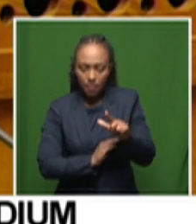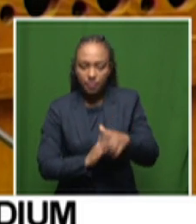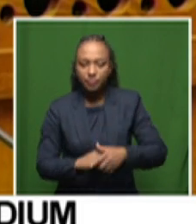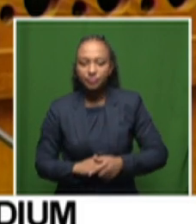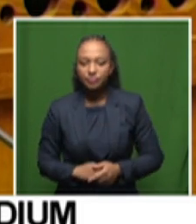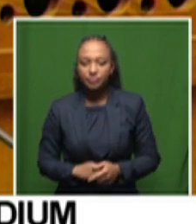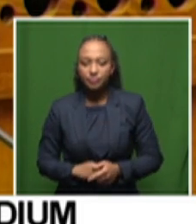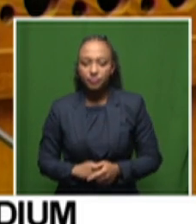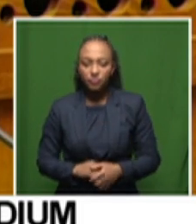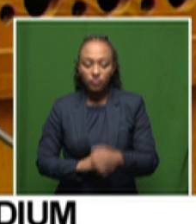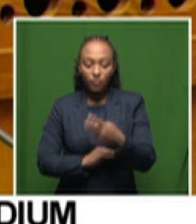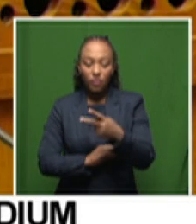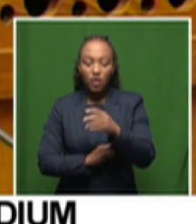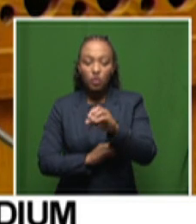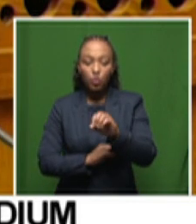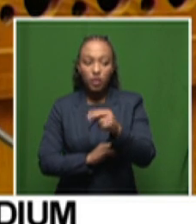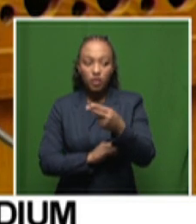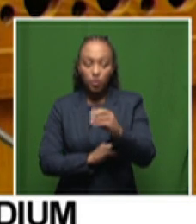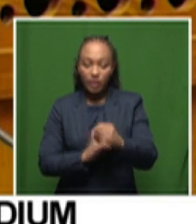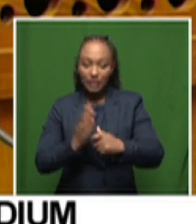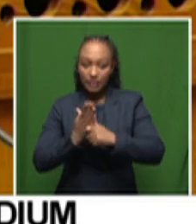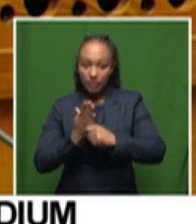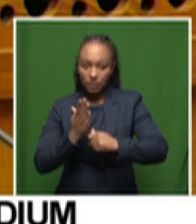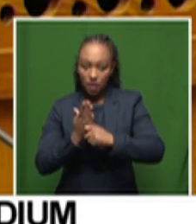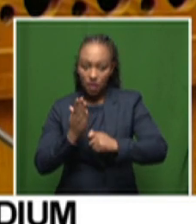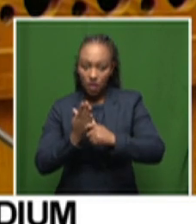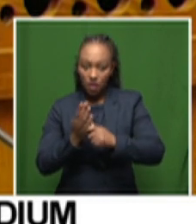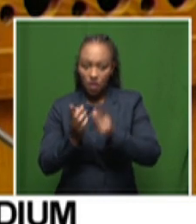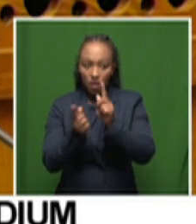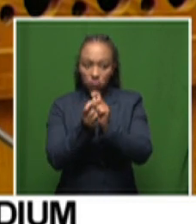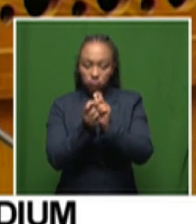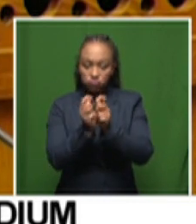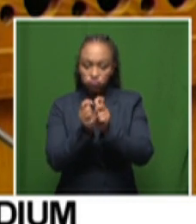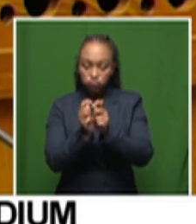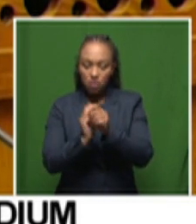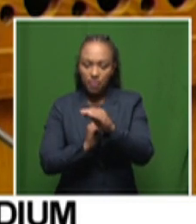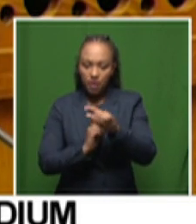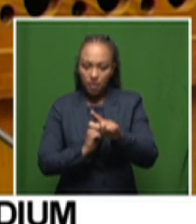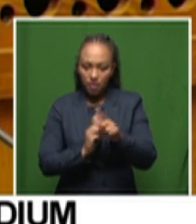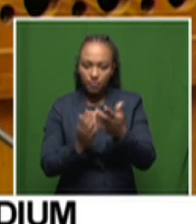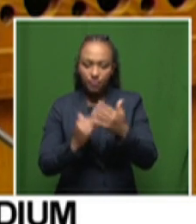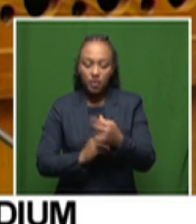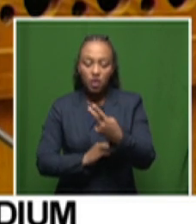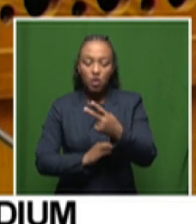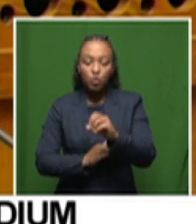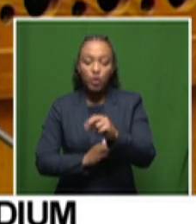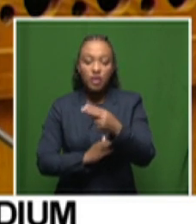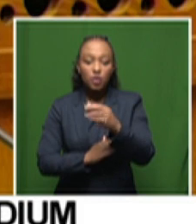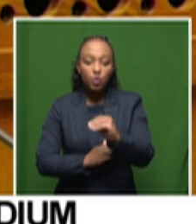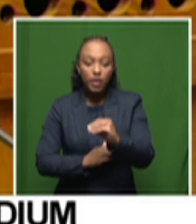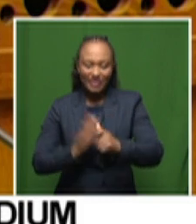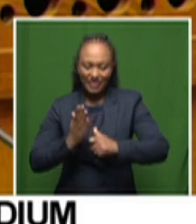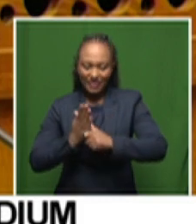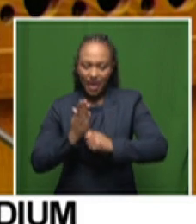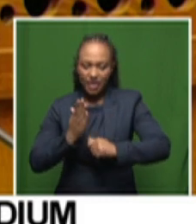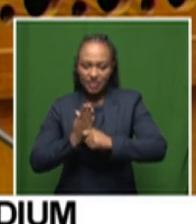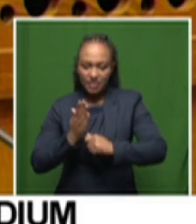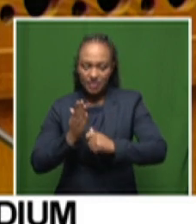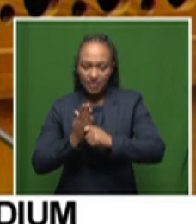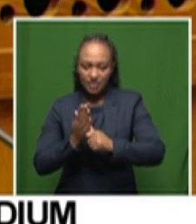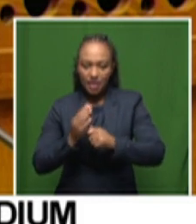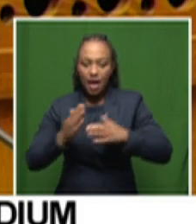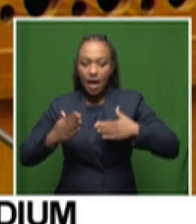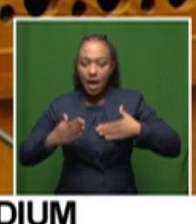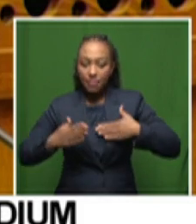the 2020 Taxation Laws Amendment Bill, the 2020 Tax Administration Laws Amendment